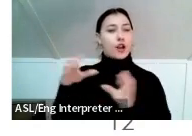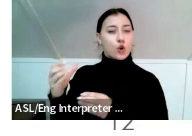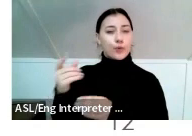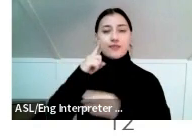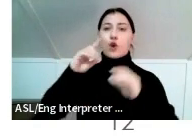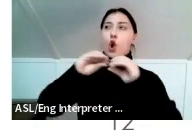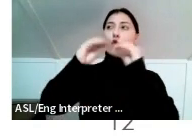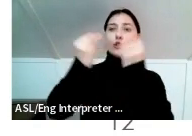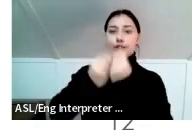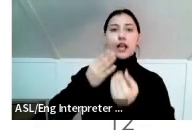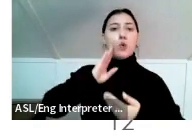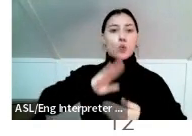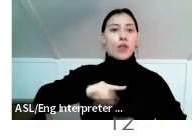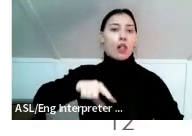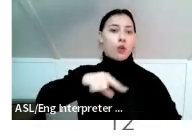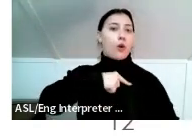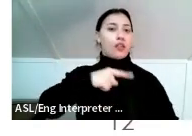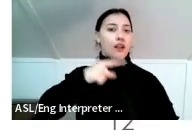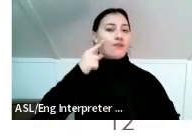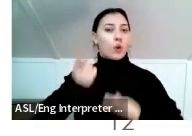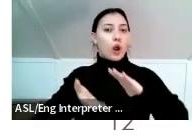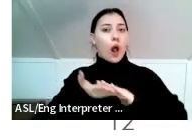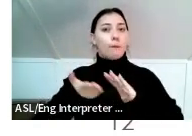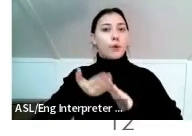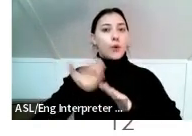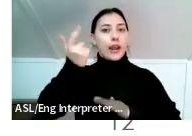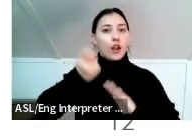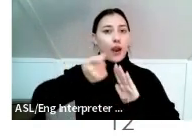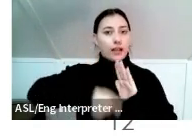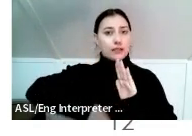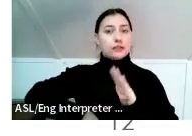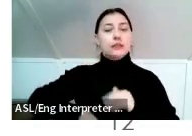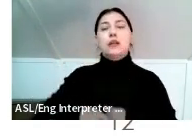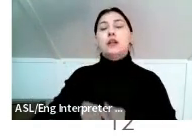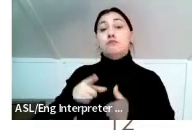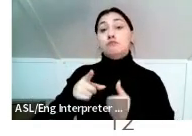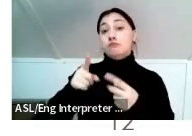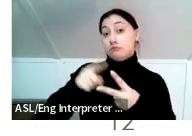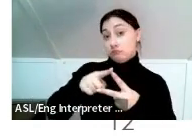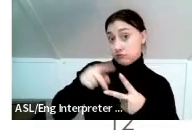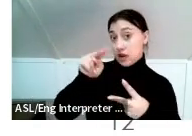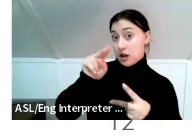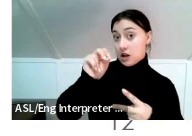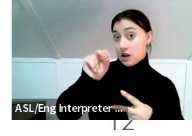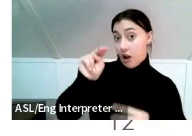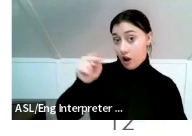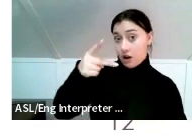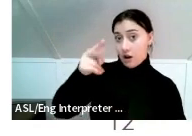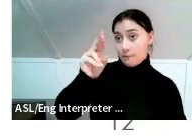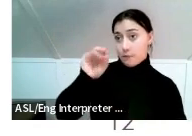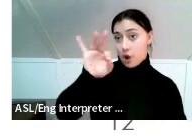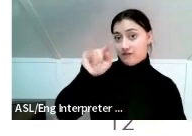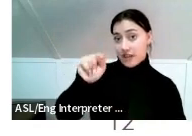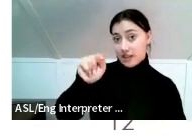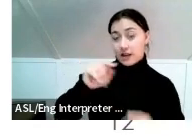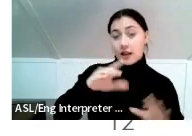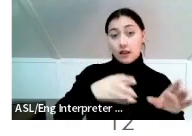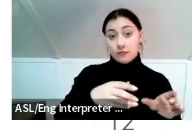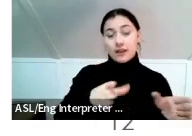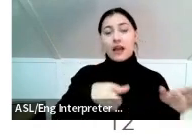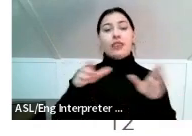that are eligible for the Operating Grants for Organizations program: nonprofits, and then a group we call cultural